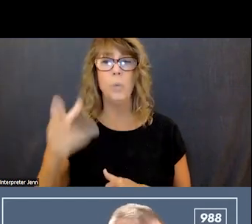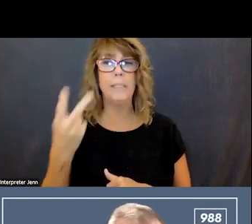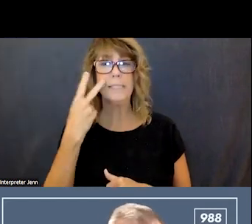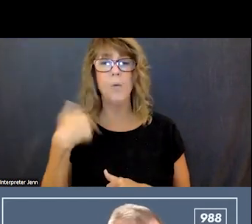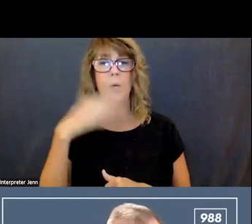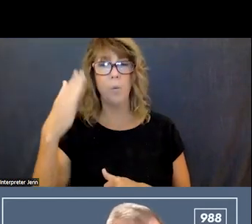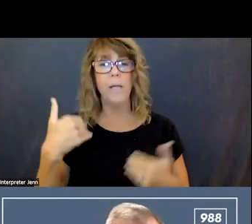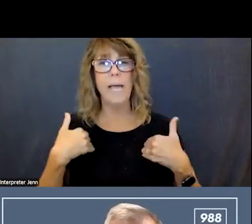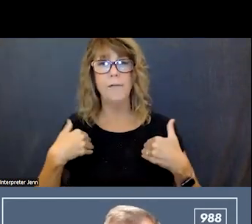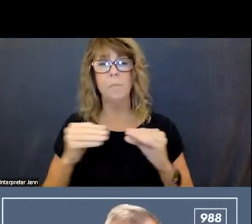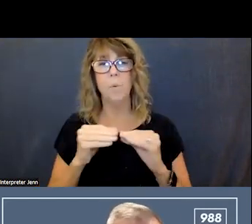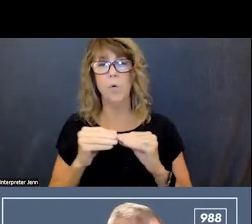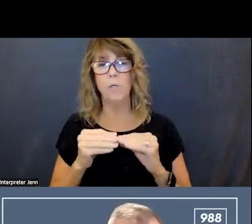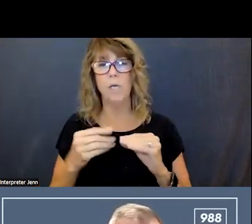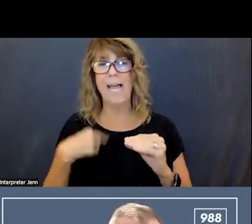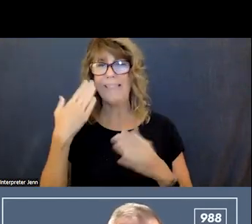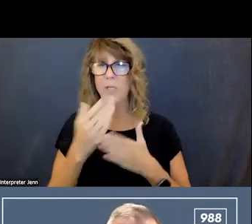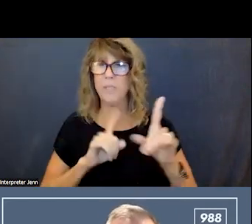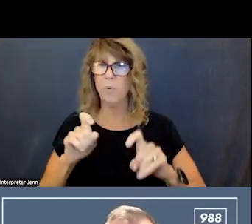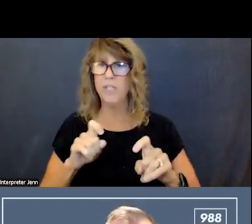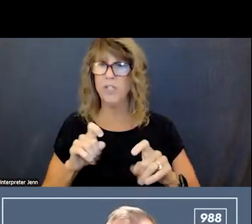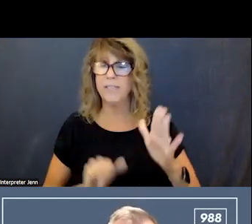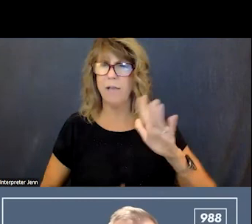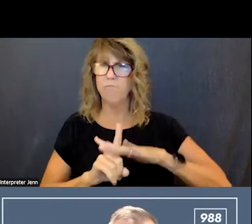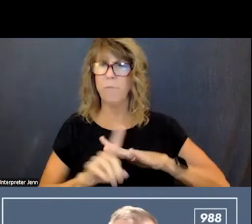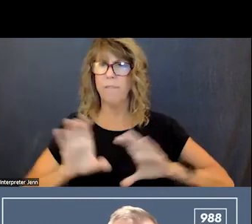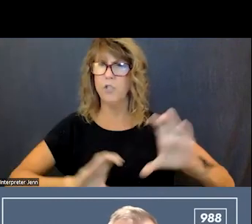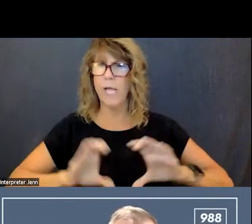be coming out with, I think there was some questions in the chat about